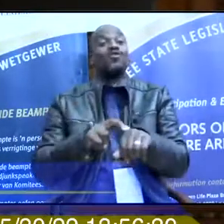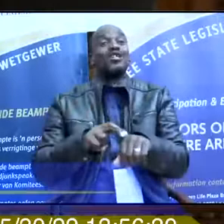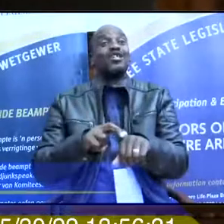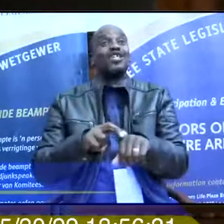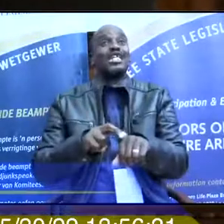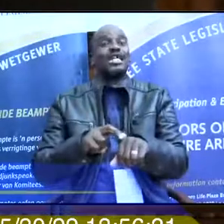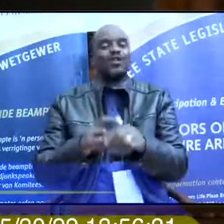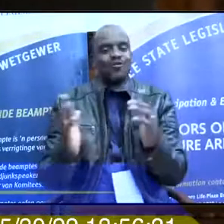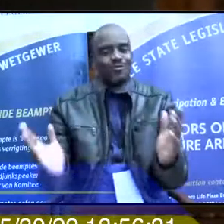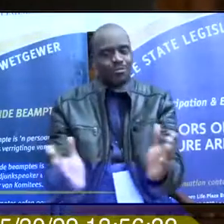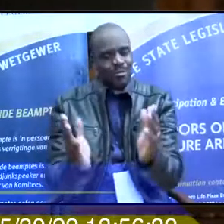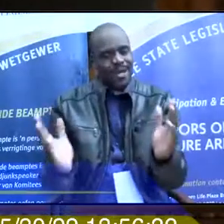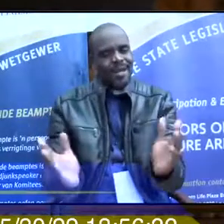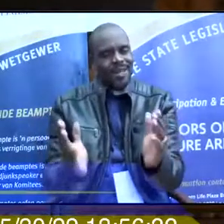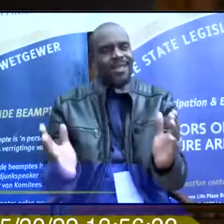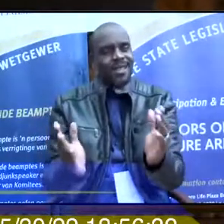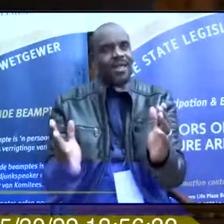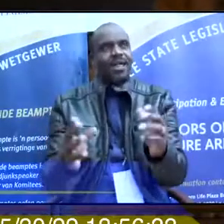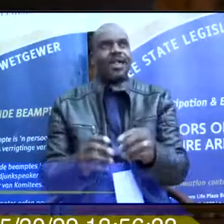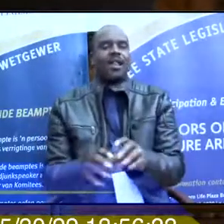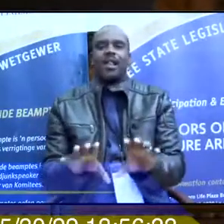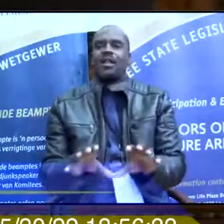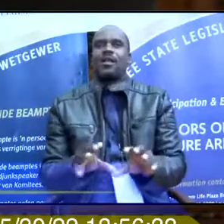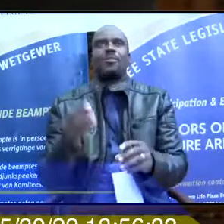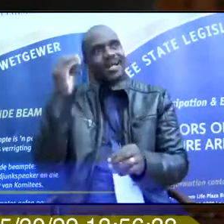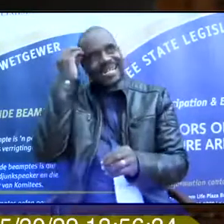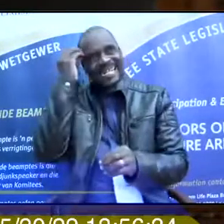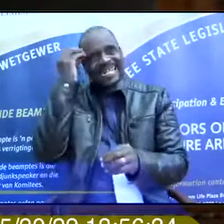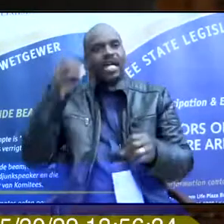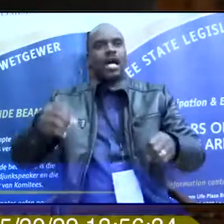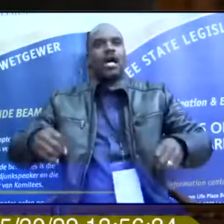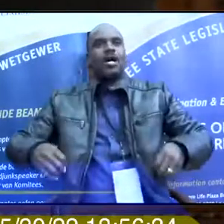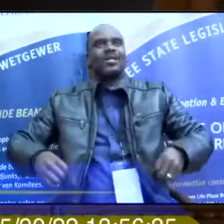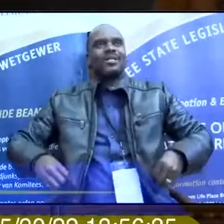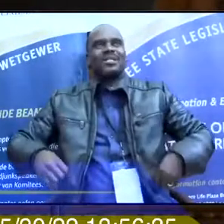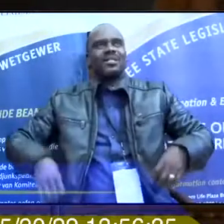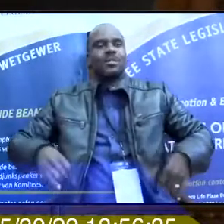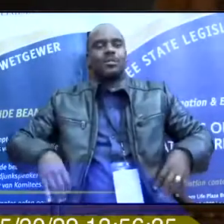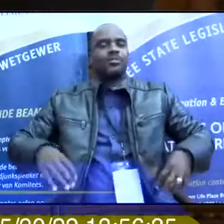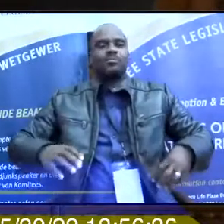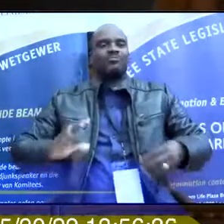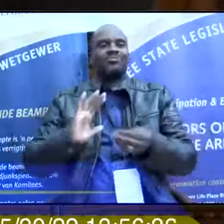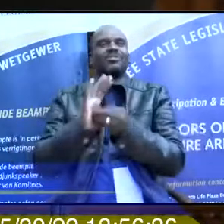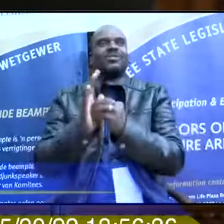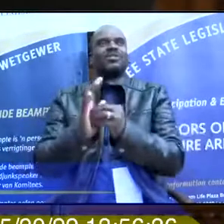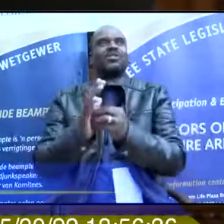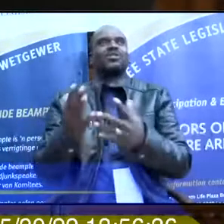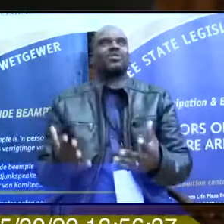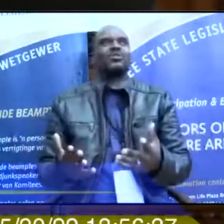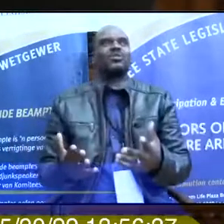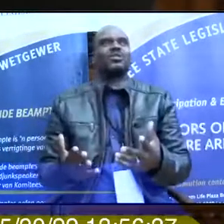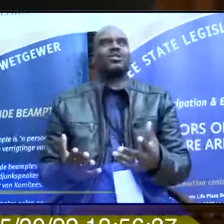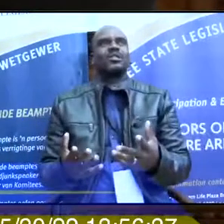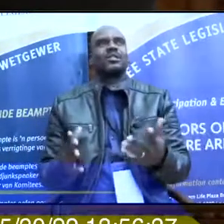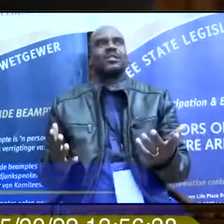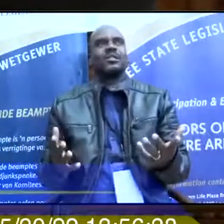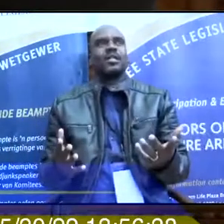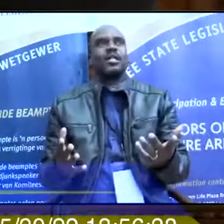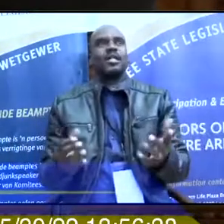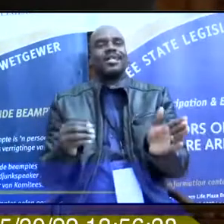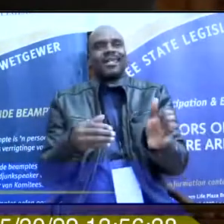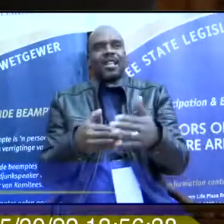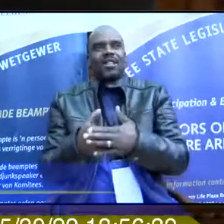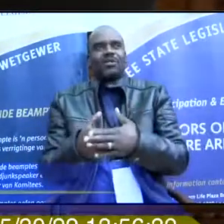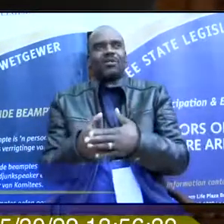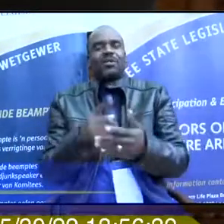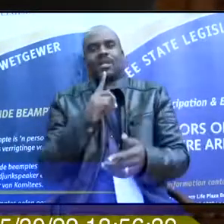them so that we avoid the issue of corrupt corruption fraud and other things but in closing